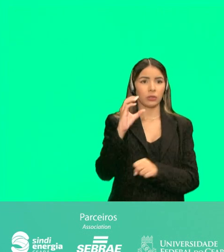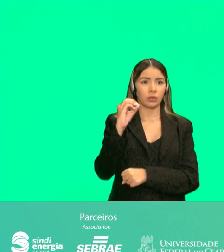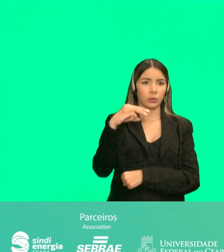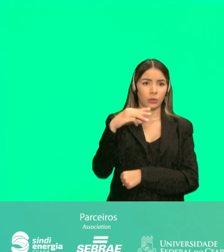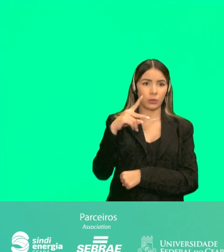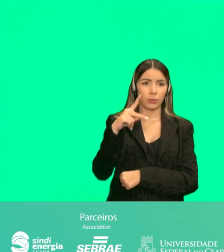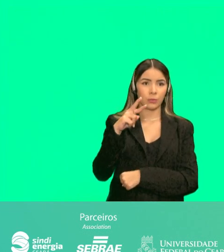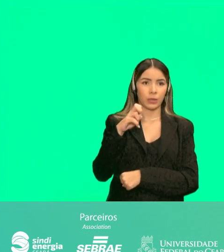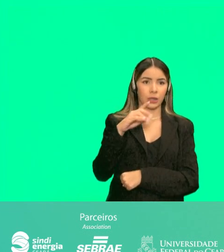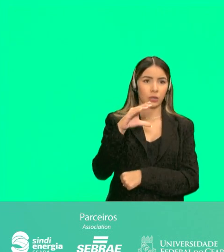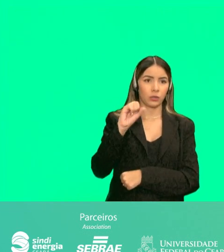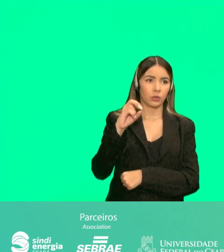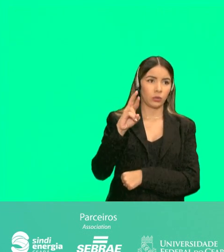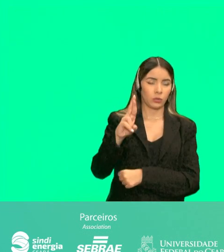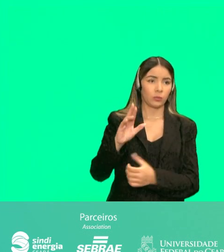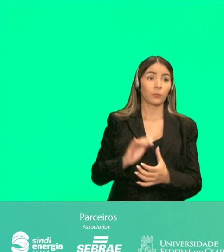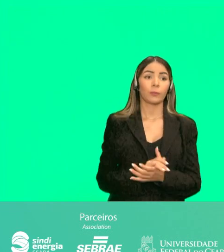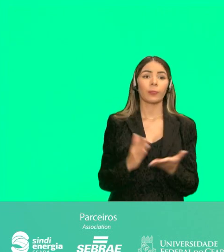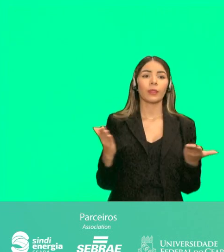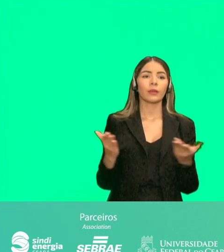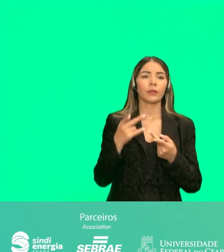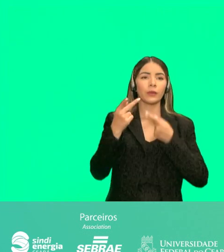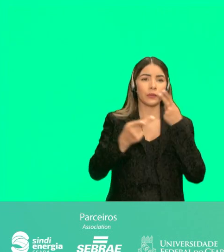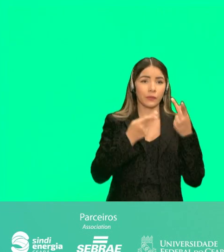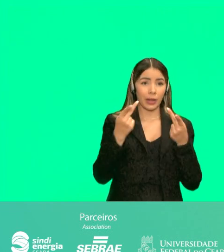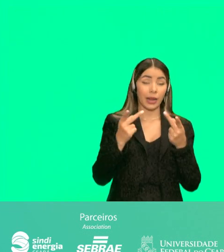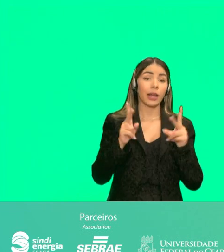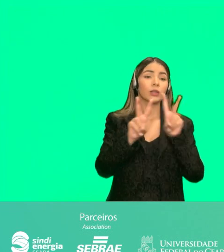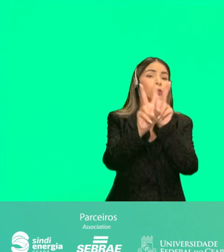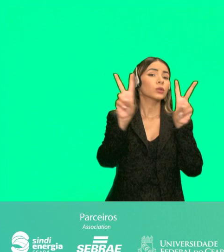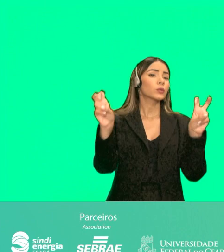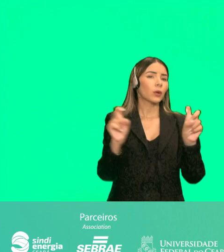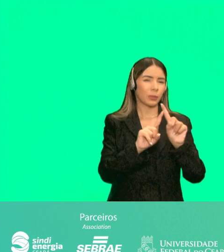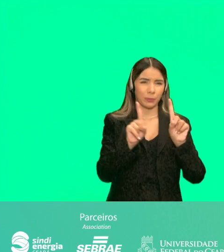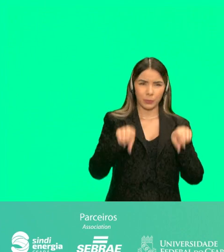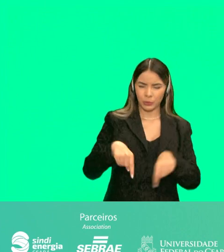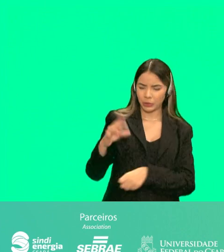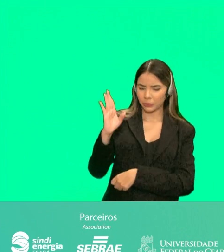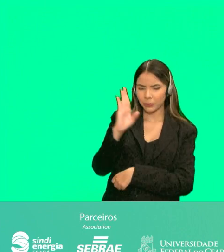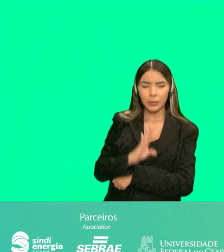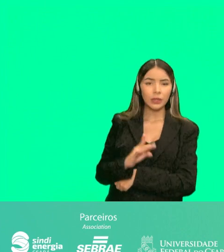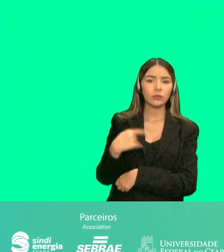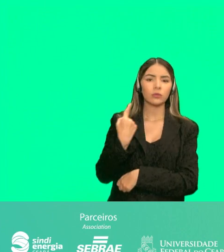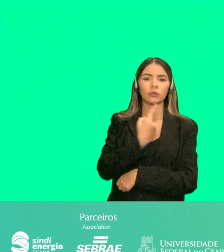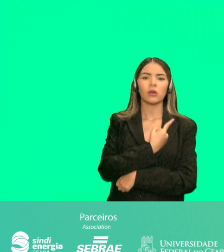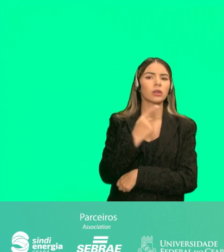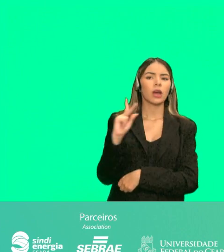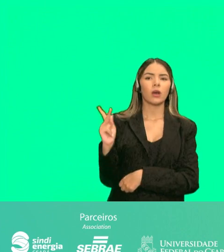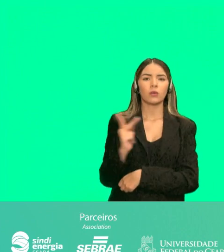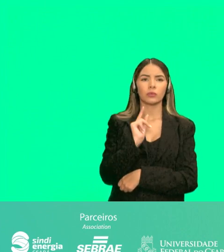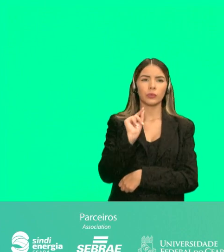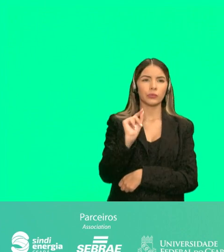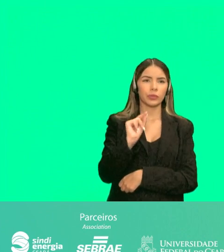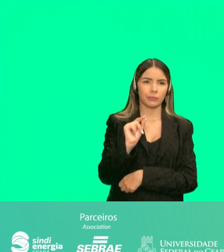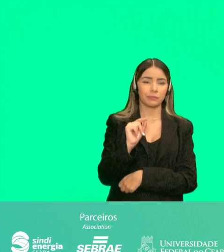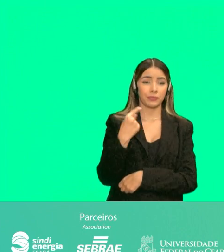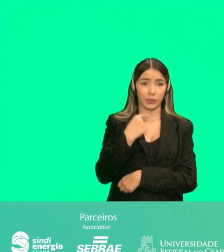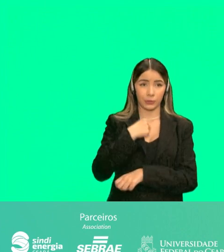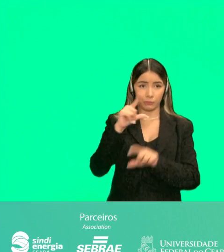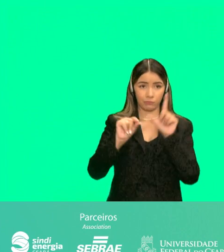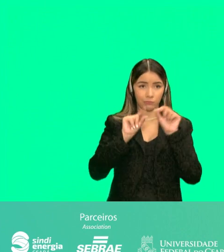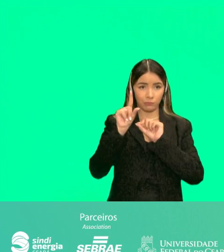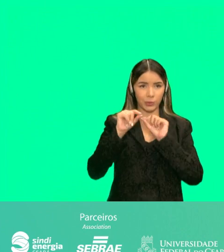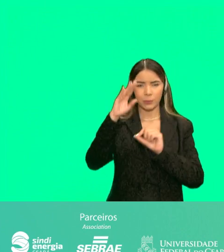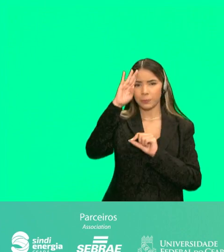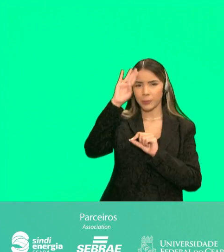talk about the Agora eu vou projects falar in de como Brazil. é I've no Brasil. O separated que the está main acontecendo projects to aqui com a show gente, you onde que a gente está our envolvido. Eu reality in separei os Brazil. principais projetos para a